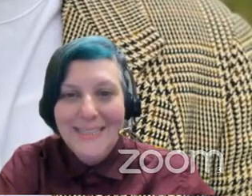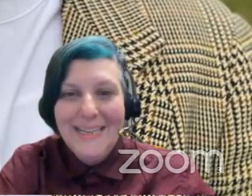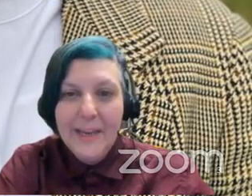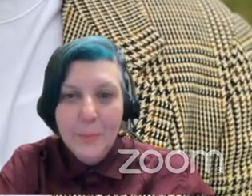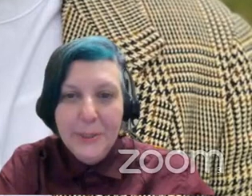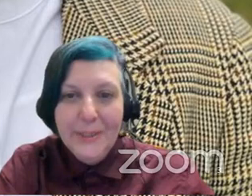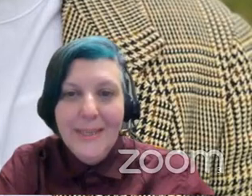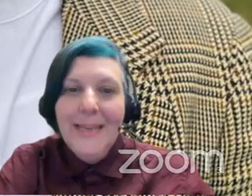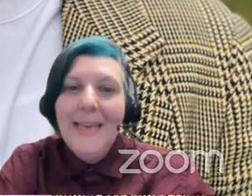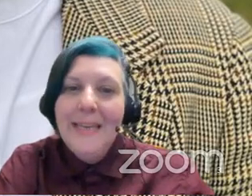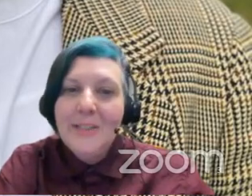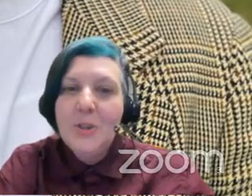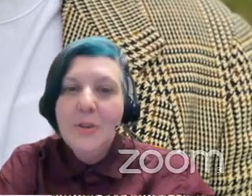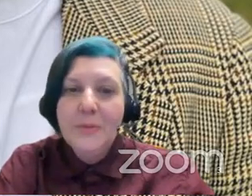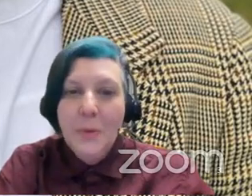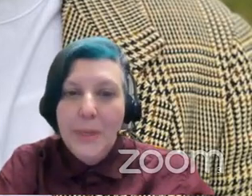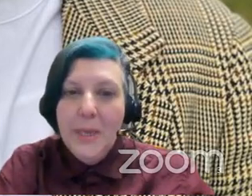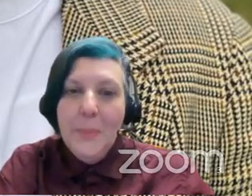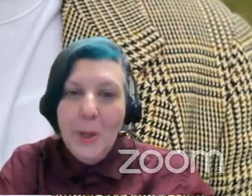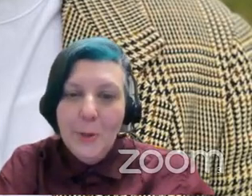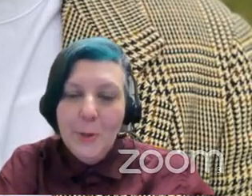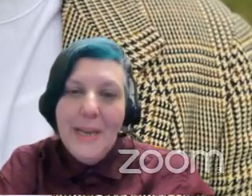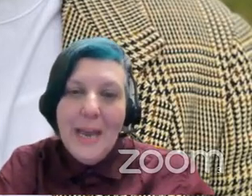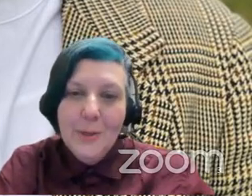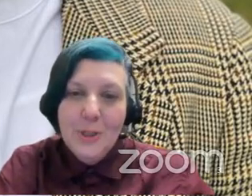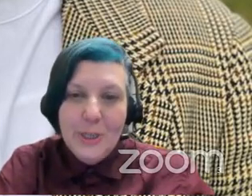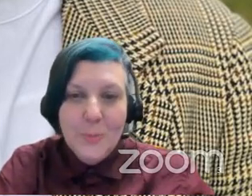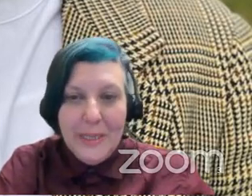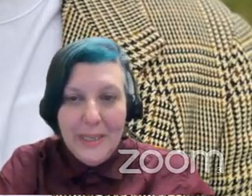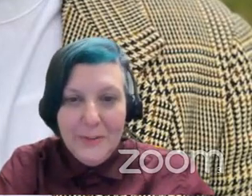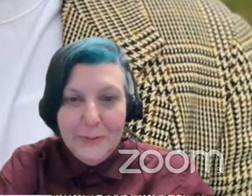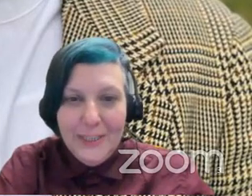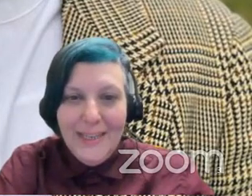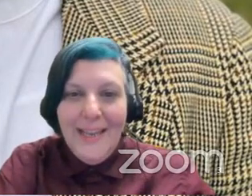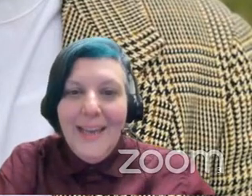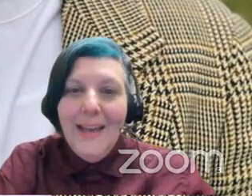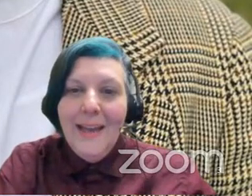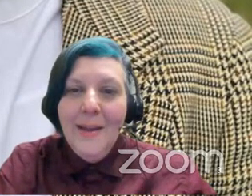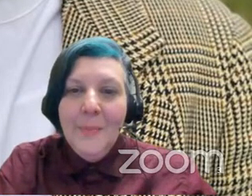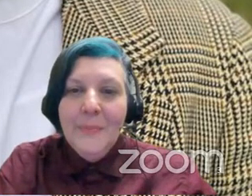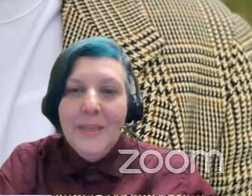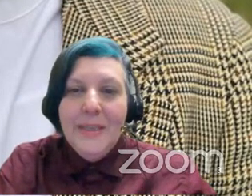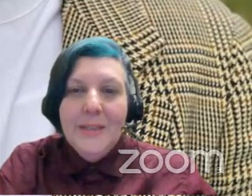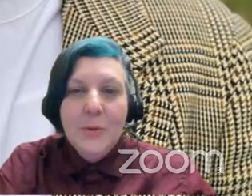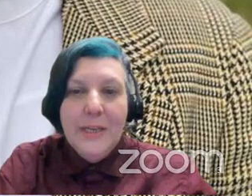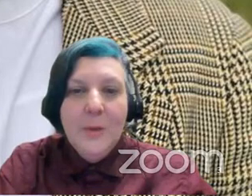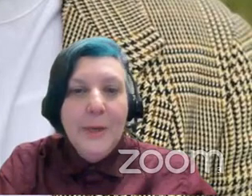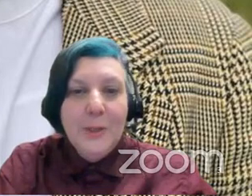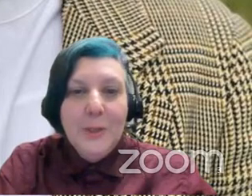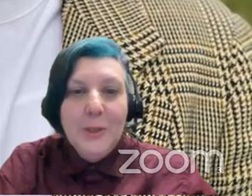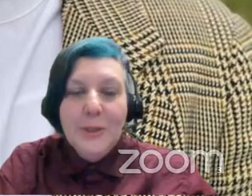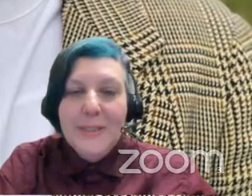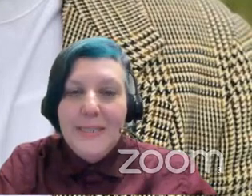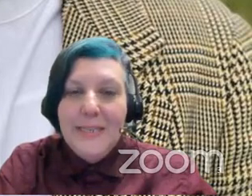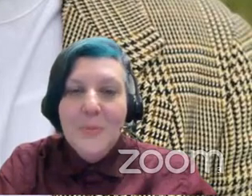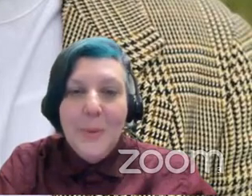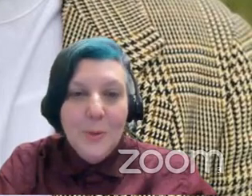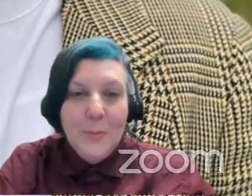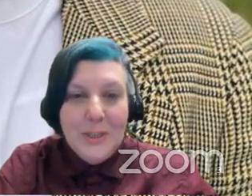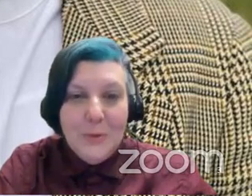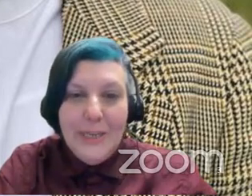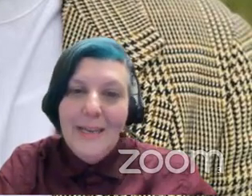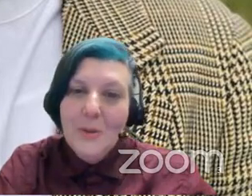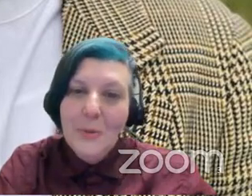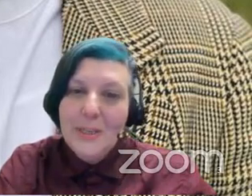hybrid book, Undeniable, a history of voguing, ballroom, and how it changed my life. He's writing about New York City's